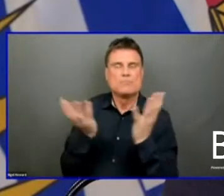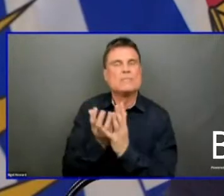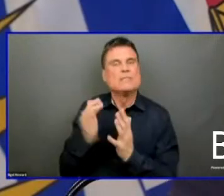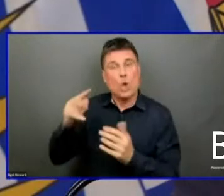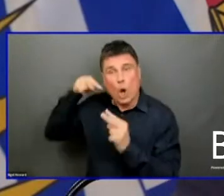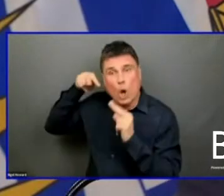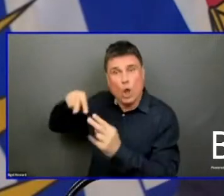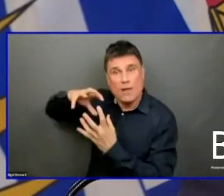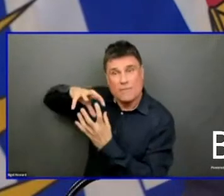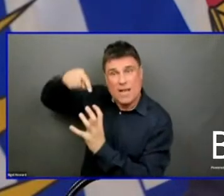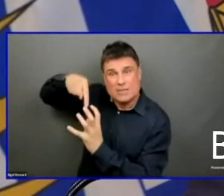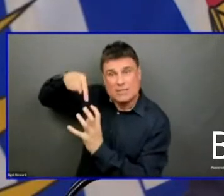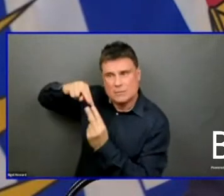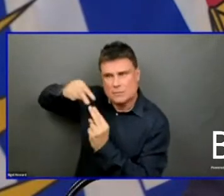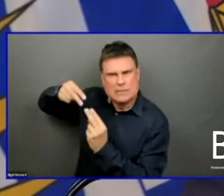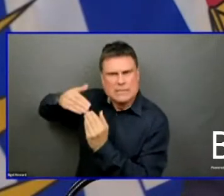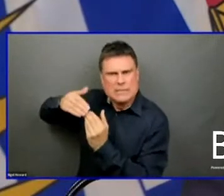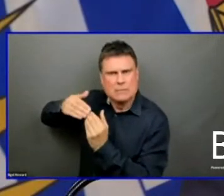suddenly those